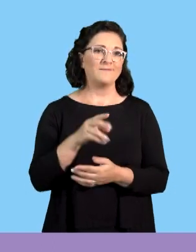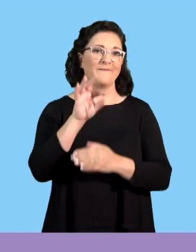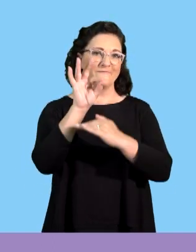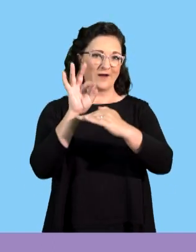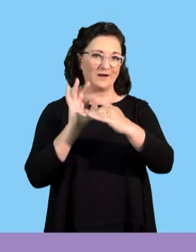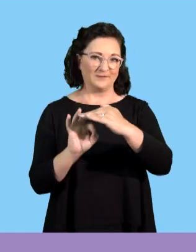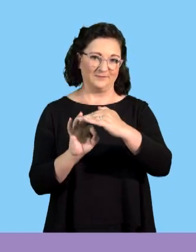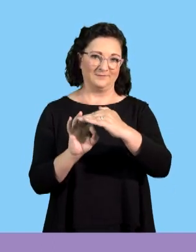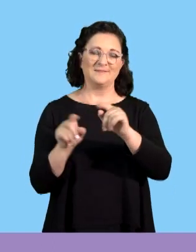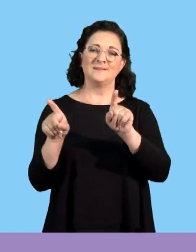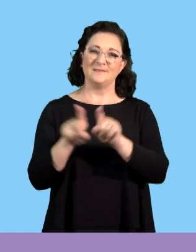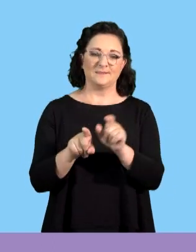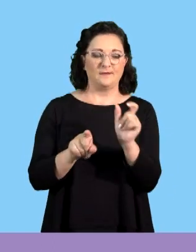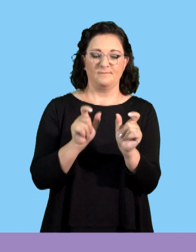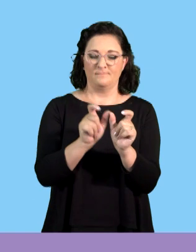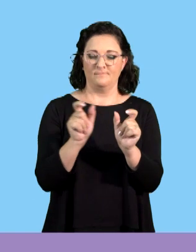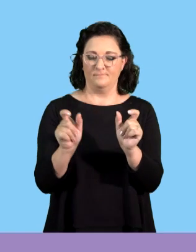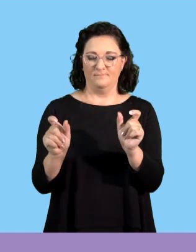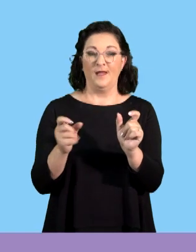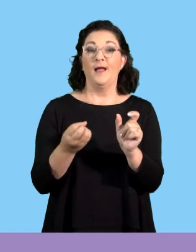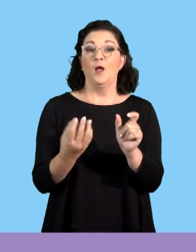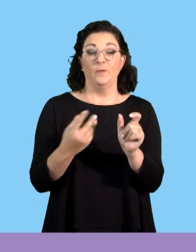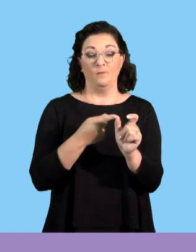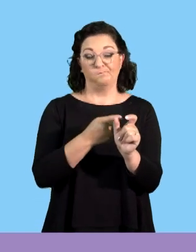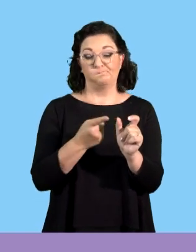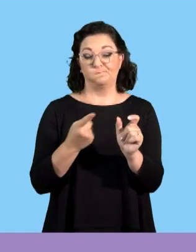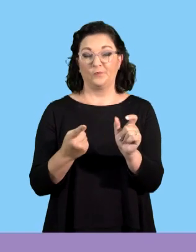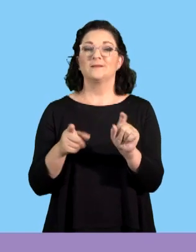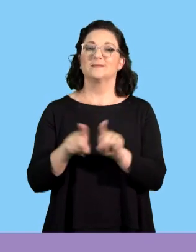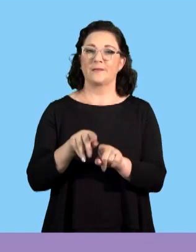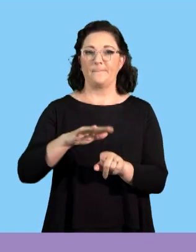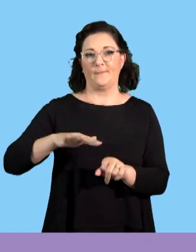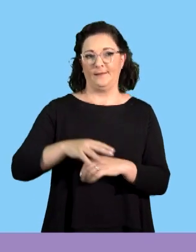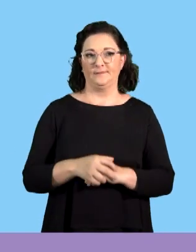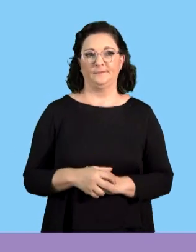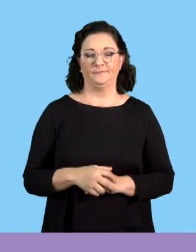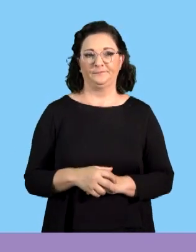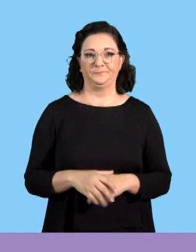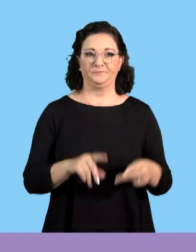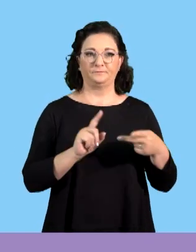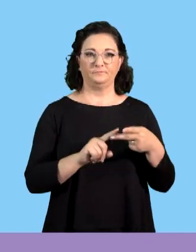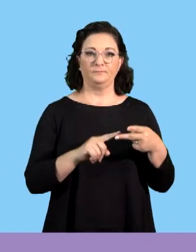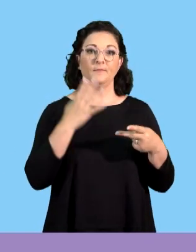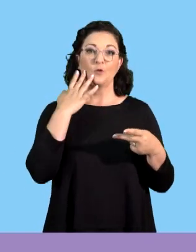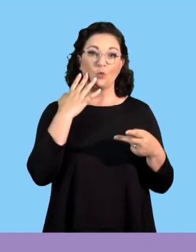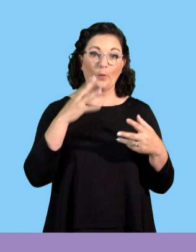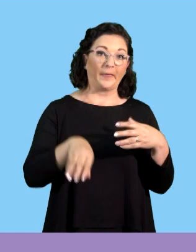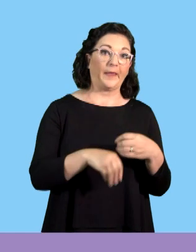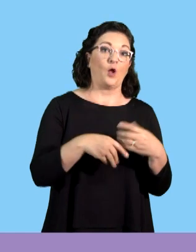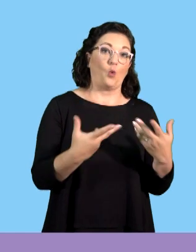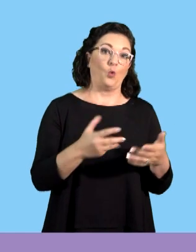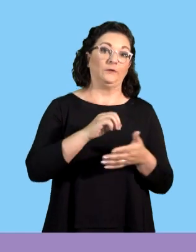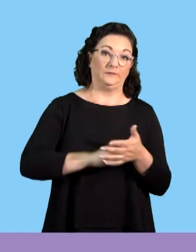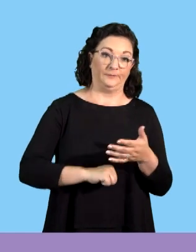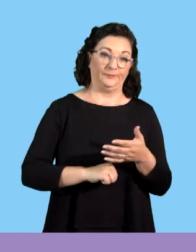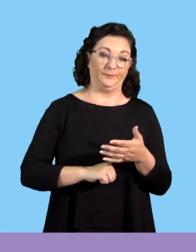fraction has the same number of digits. And two, when adding and or subtracting